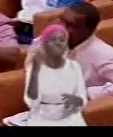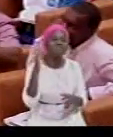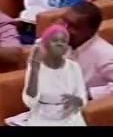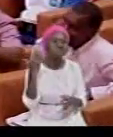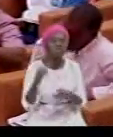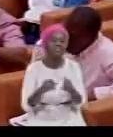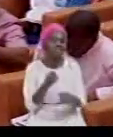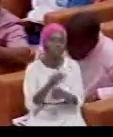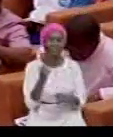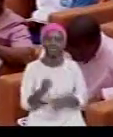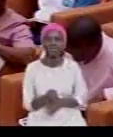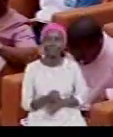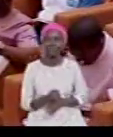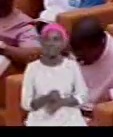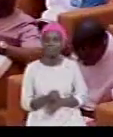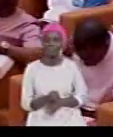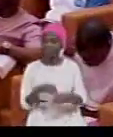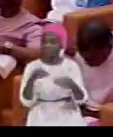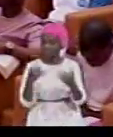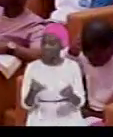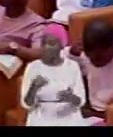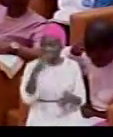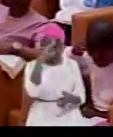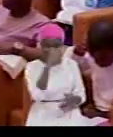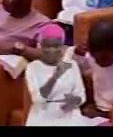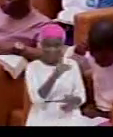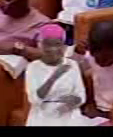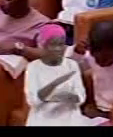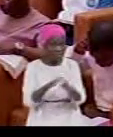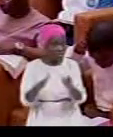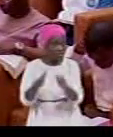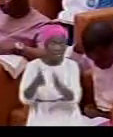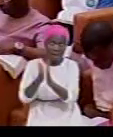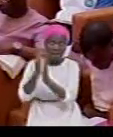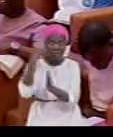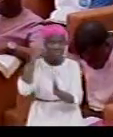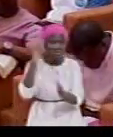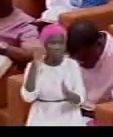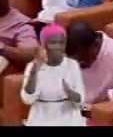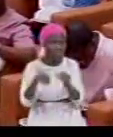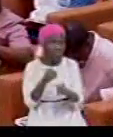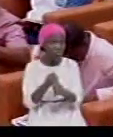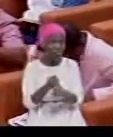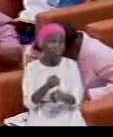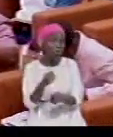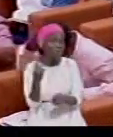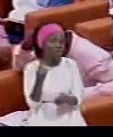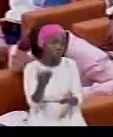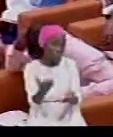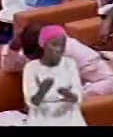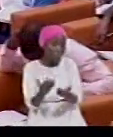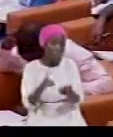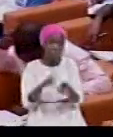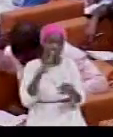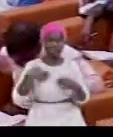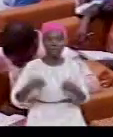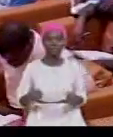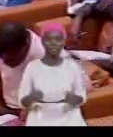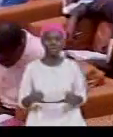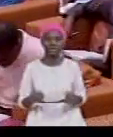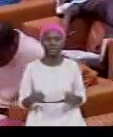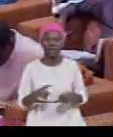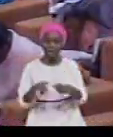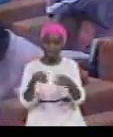Now, the man did not pray for 15 years. He just wanted to be healed. That now, remove